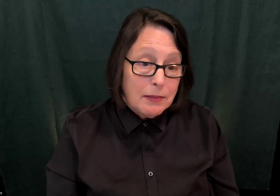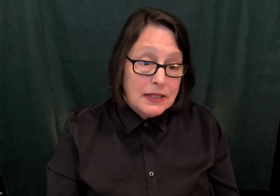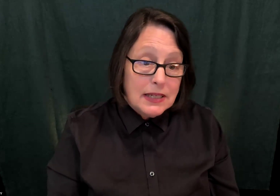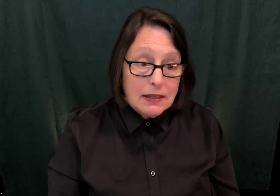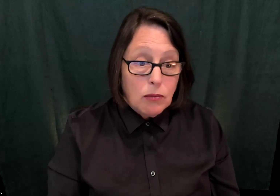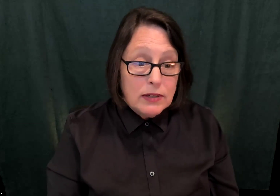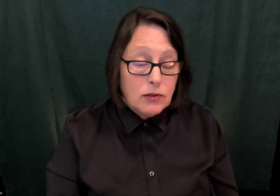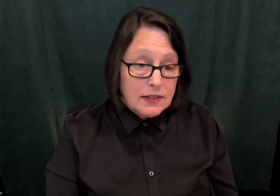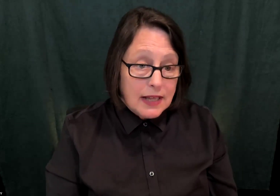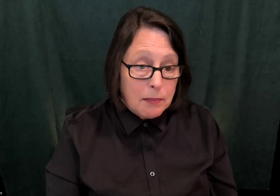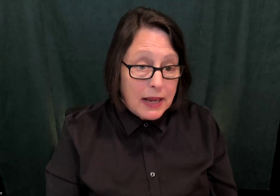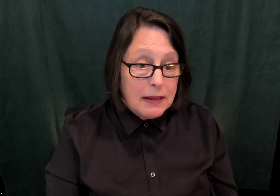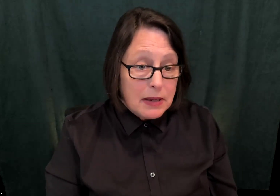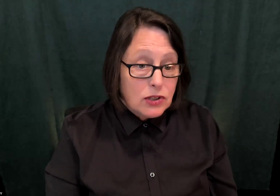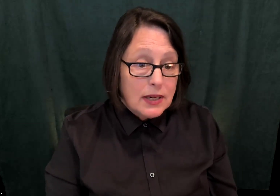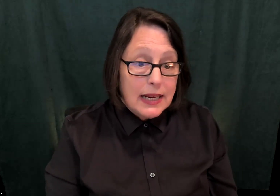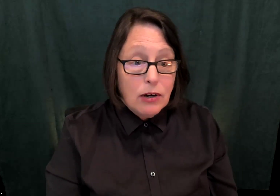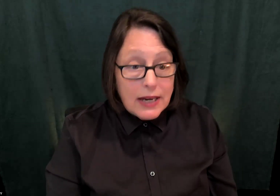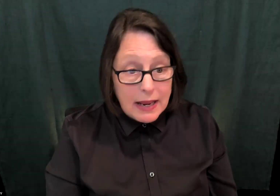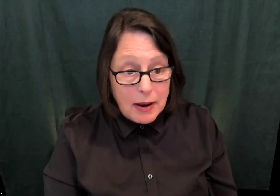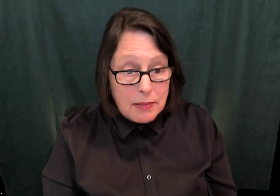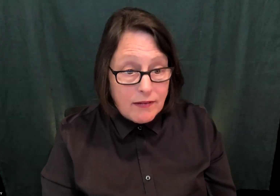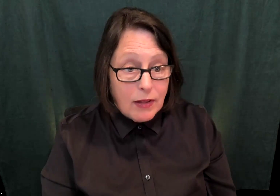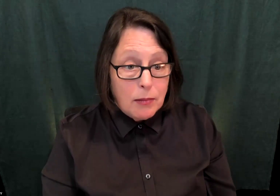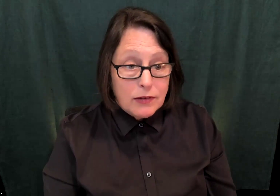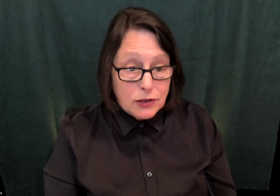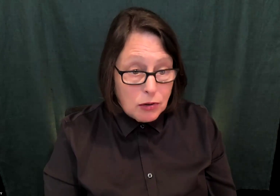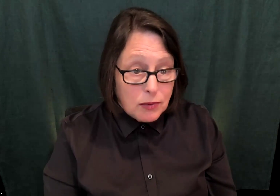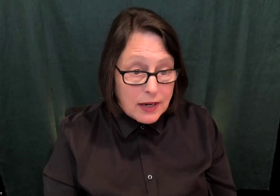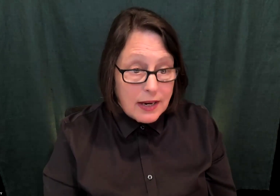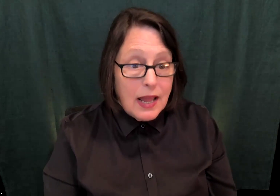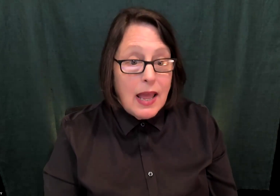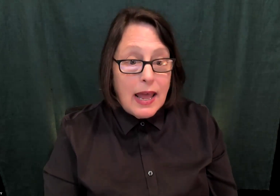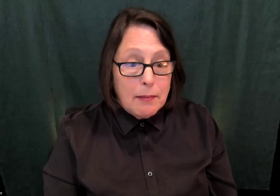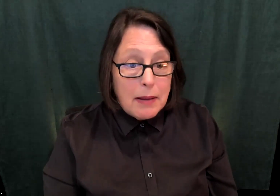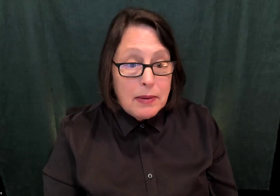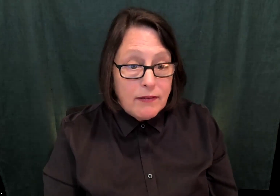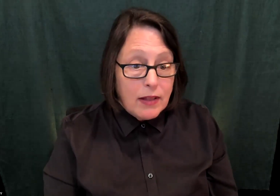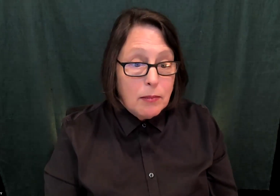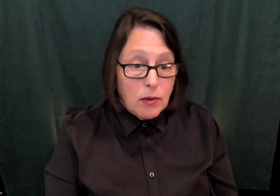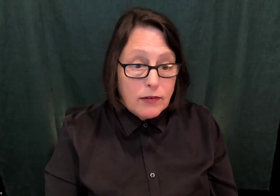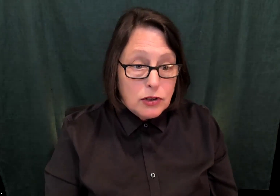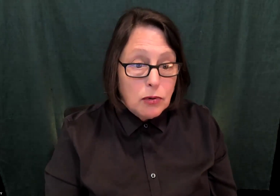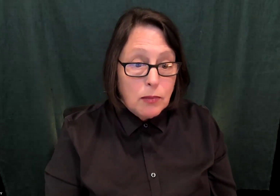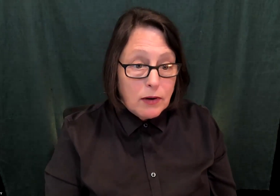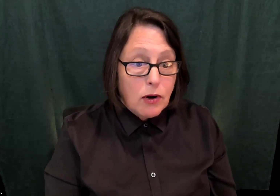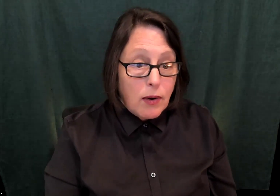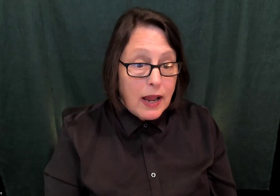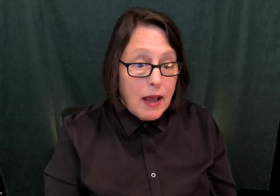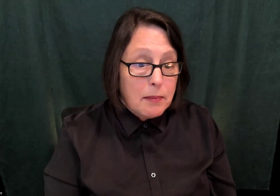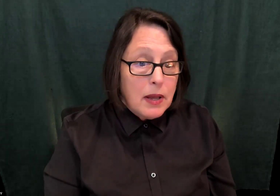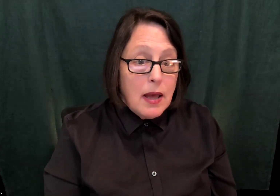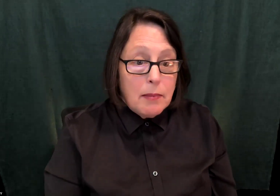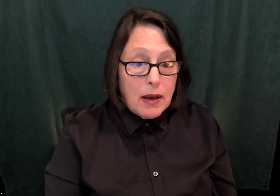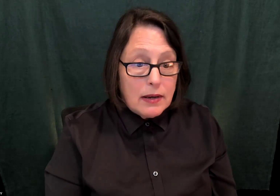sometimes when you have limited resources, like Becky mentioned, a hearing aid might be available for children, and it might be available for children when they're